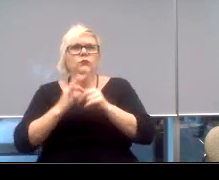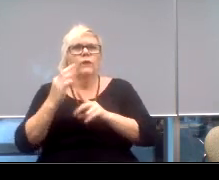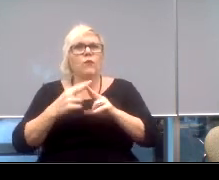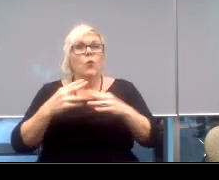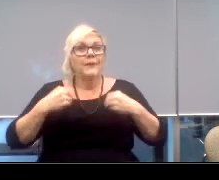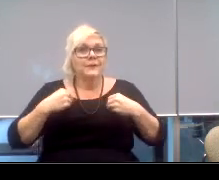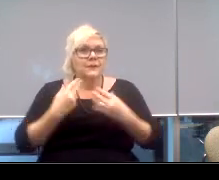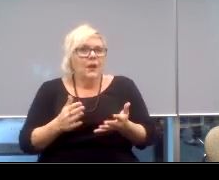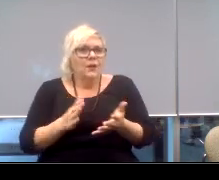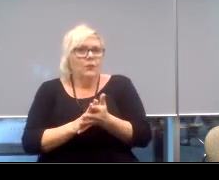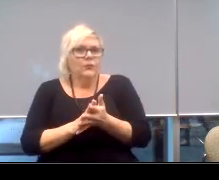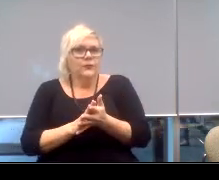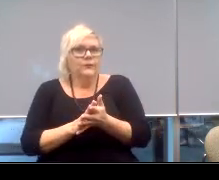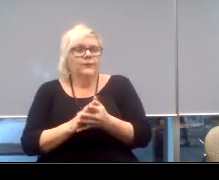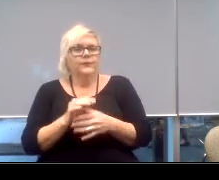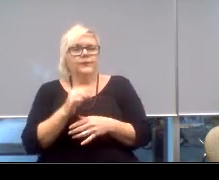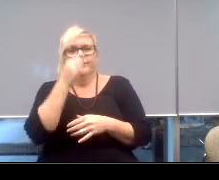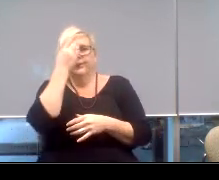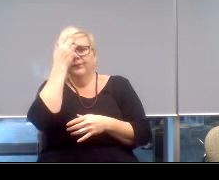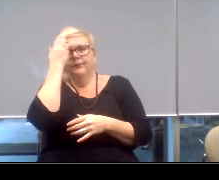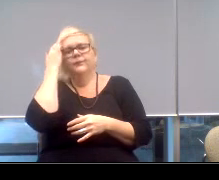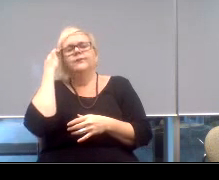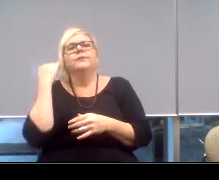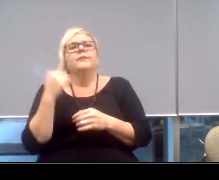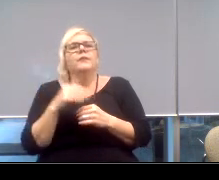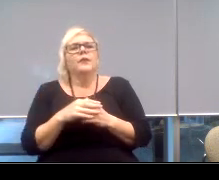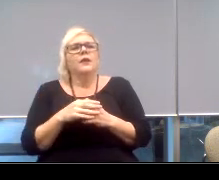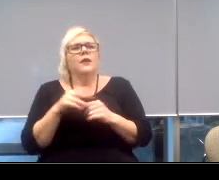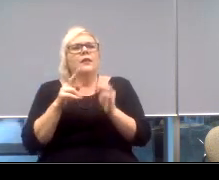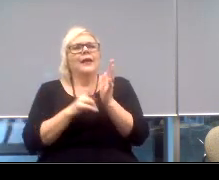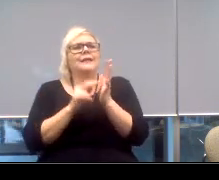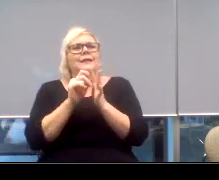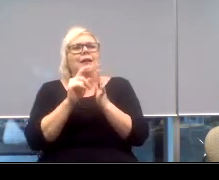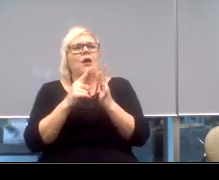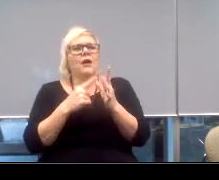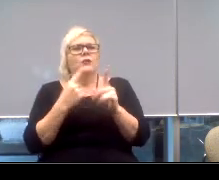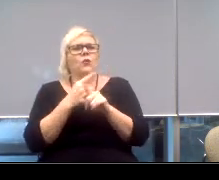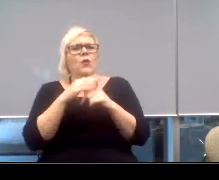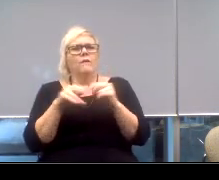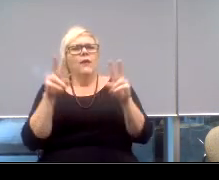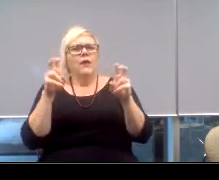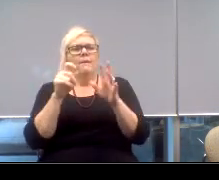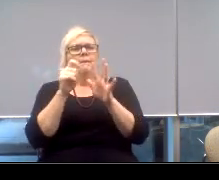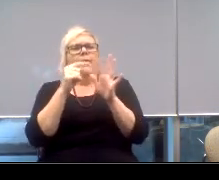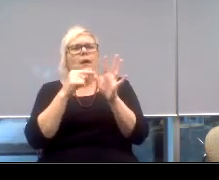So this is sort of a pathway, and you'll hear a lot that the agency talks about its pathways.